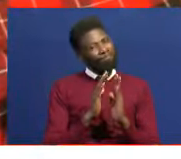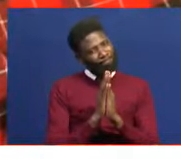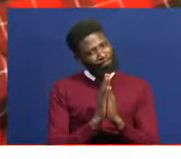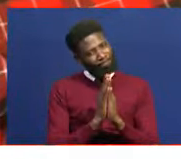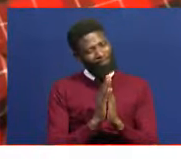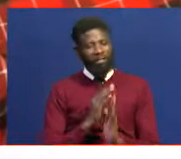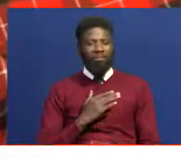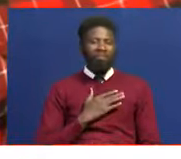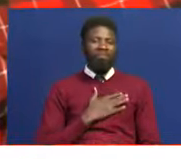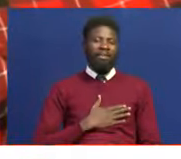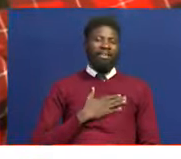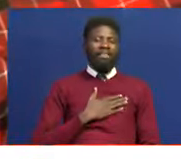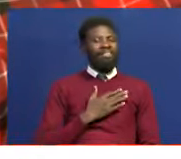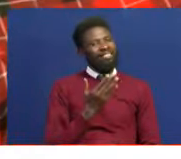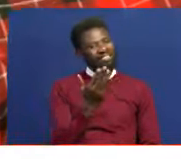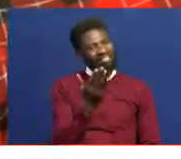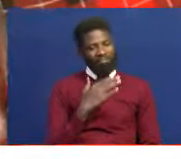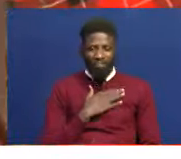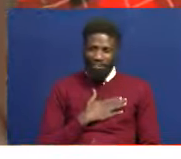unisaidie.